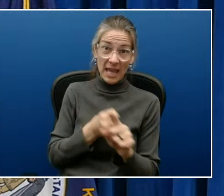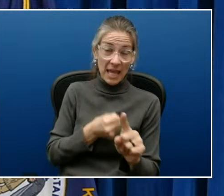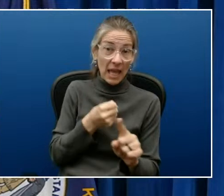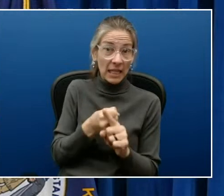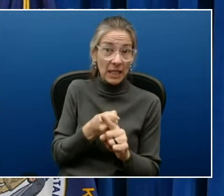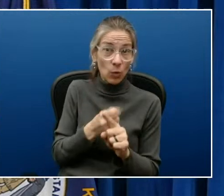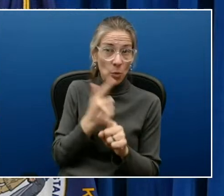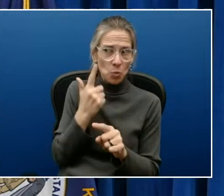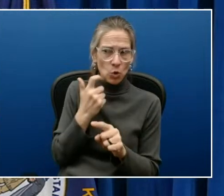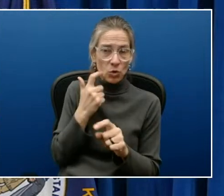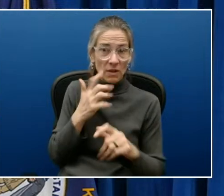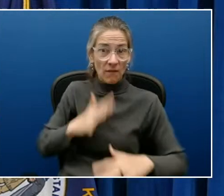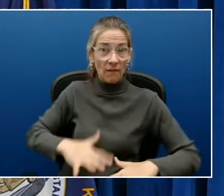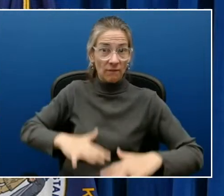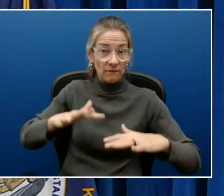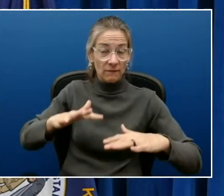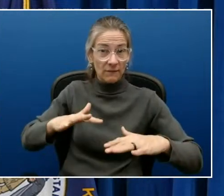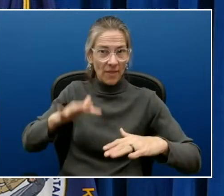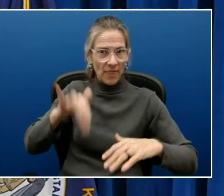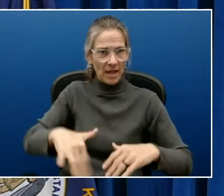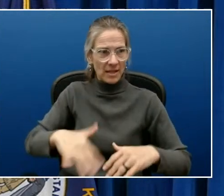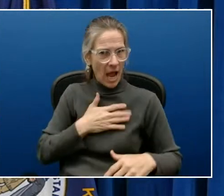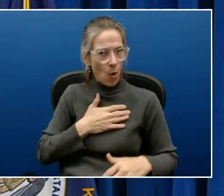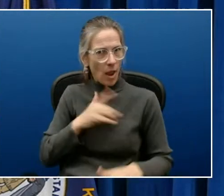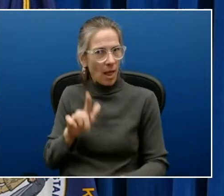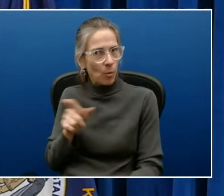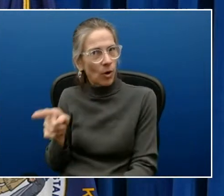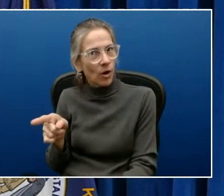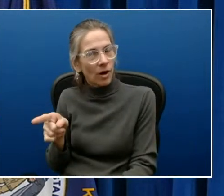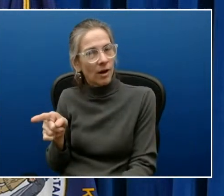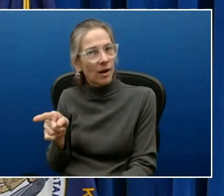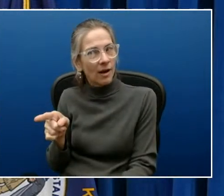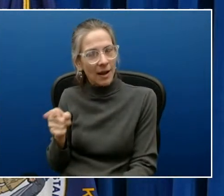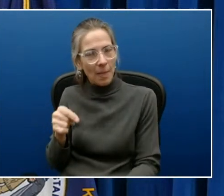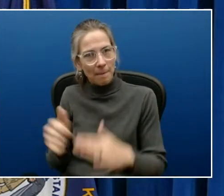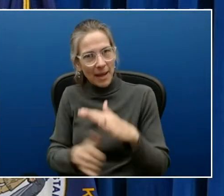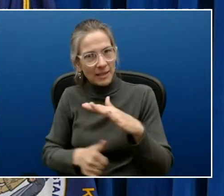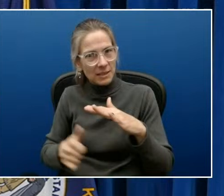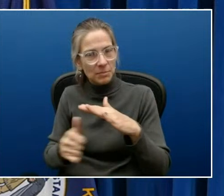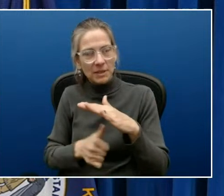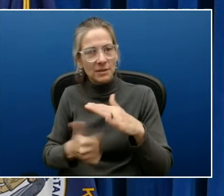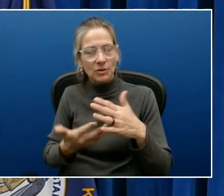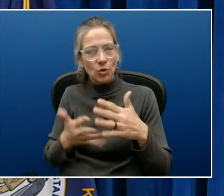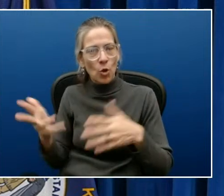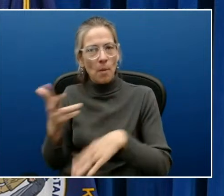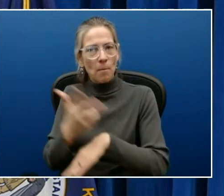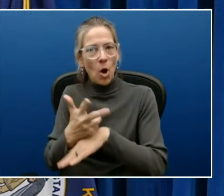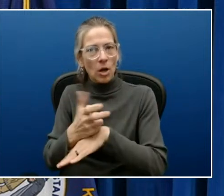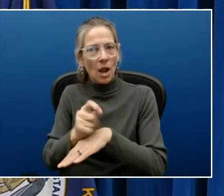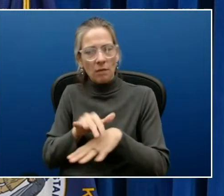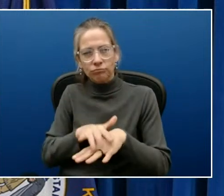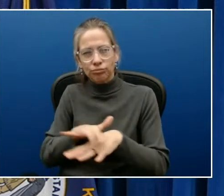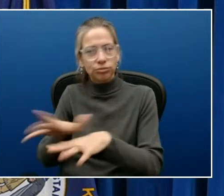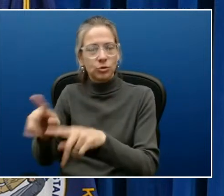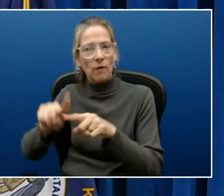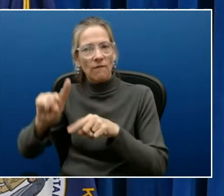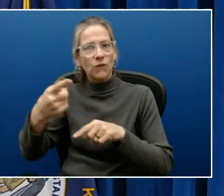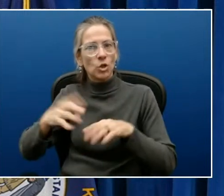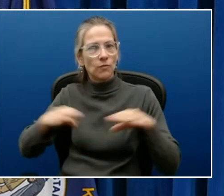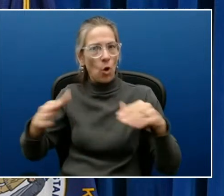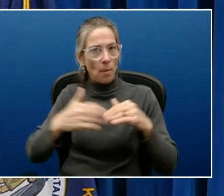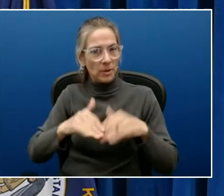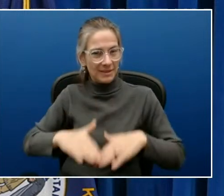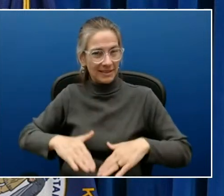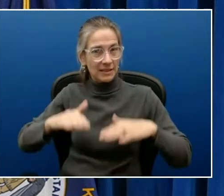recent flood, that's our library. And it was in the basement, all through the parking lot, almost up to the first floor. But it's going to be